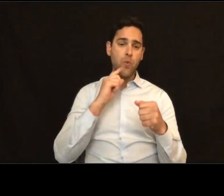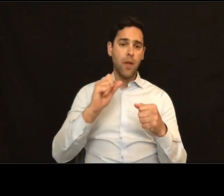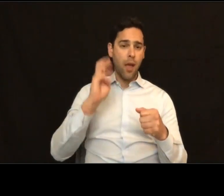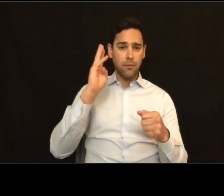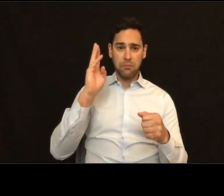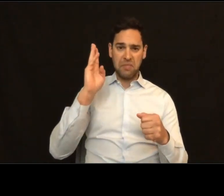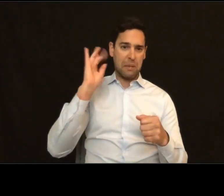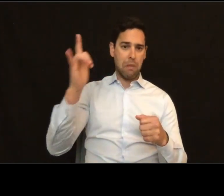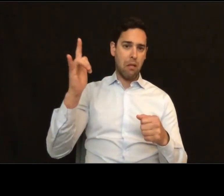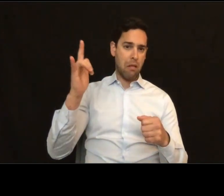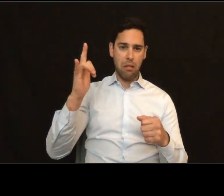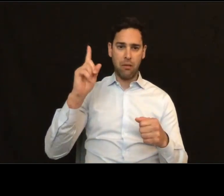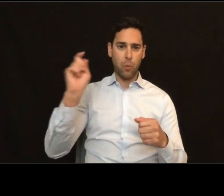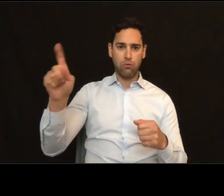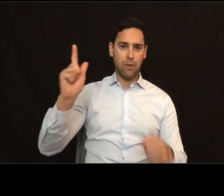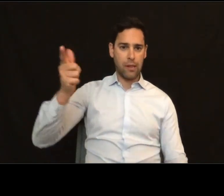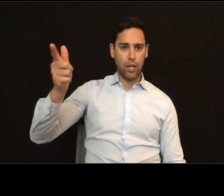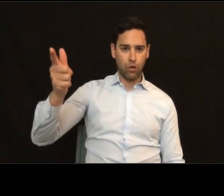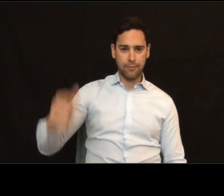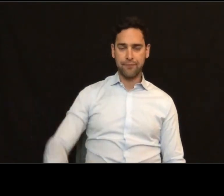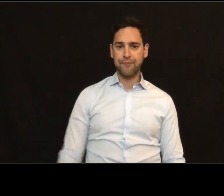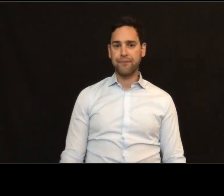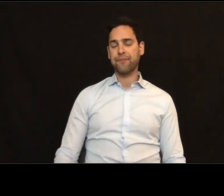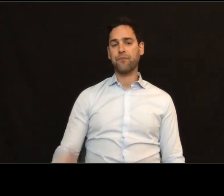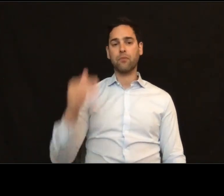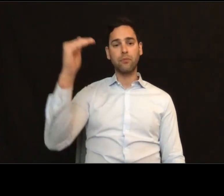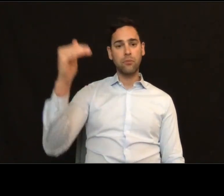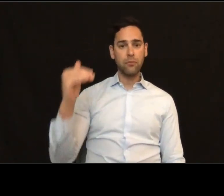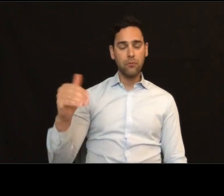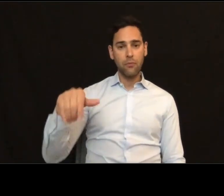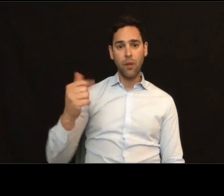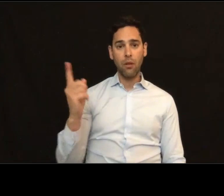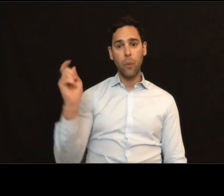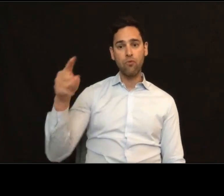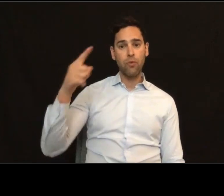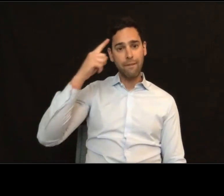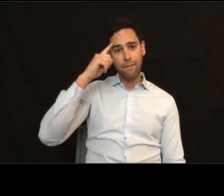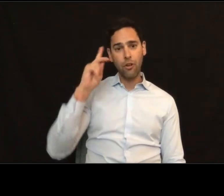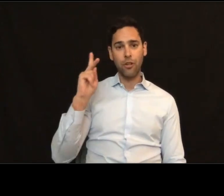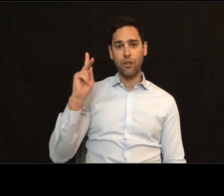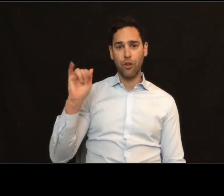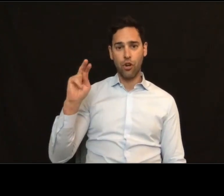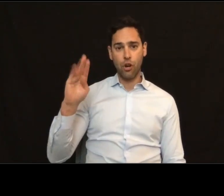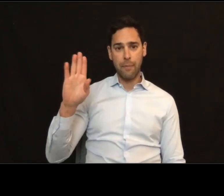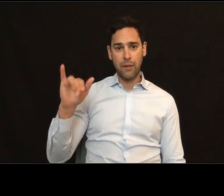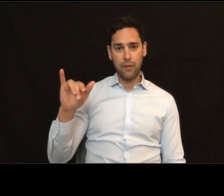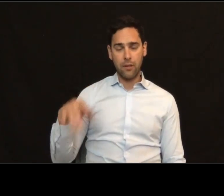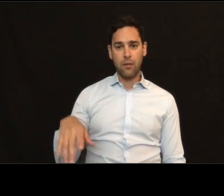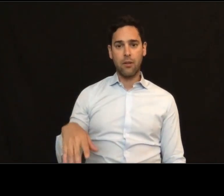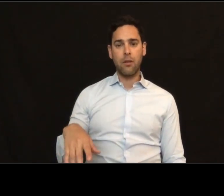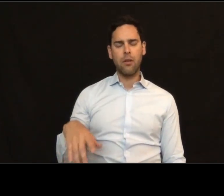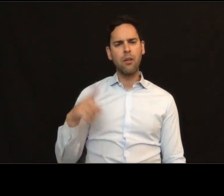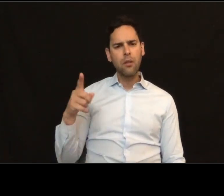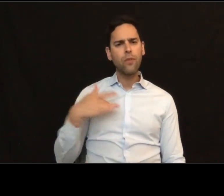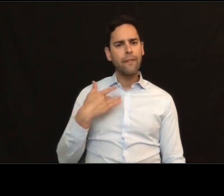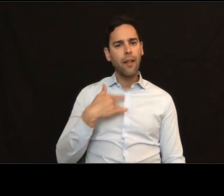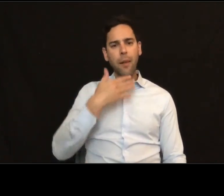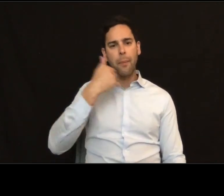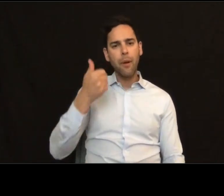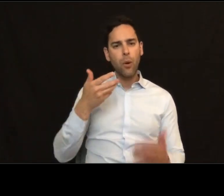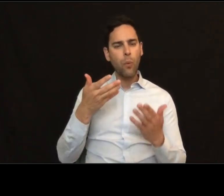question there. We do have another question here, another one for Kirby. Do you think there's a better way to work with the variable